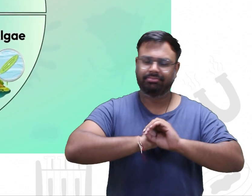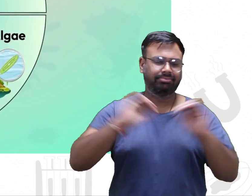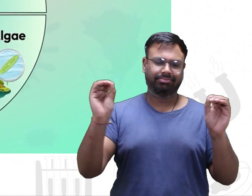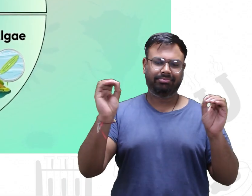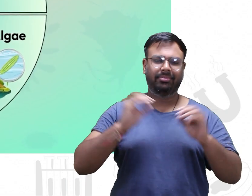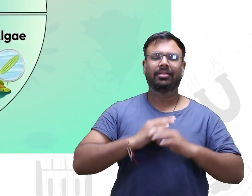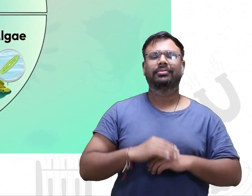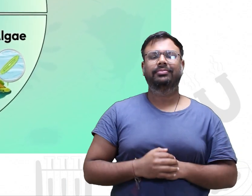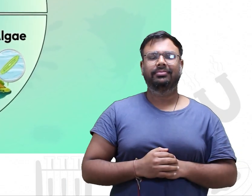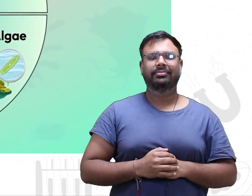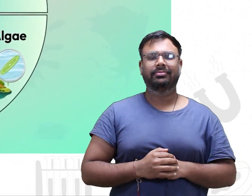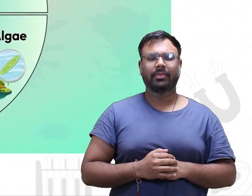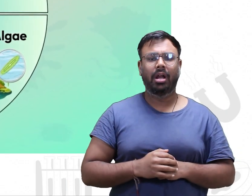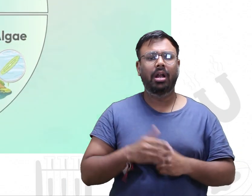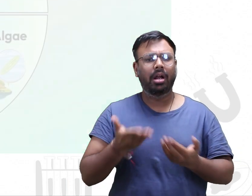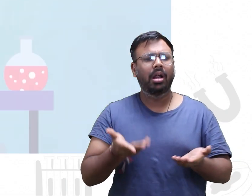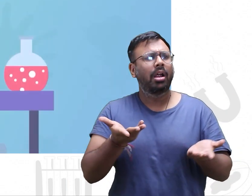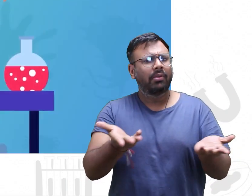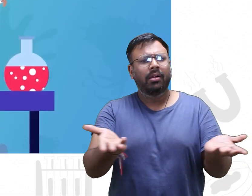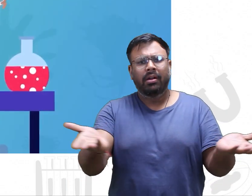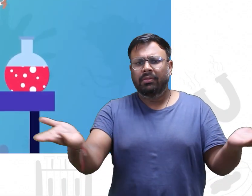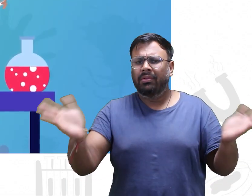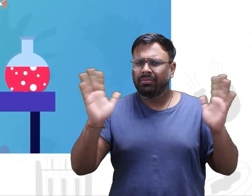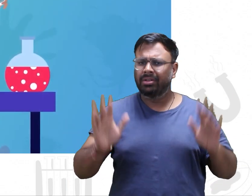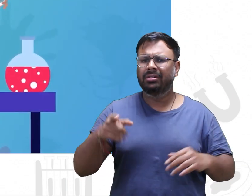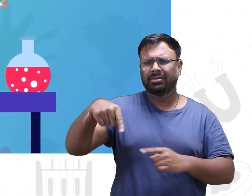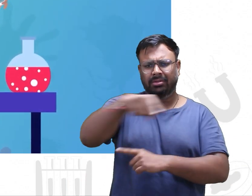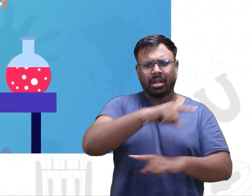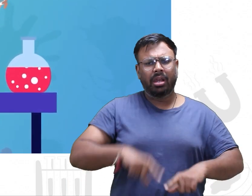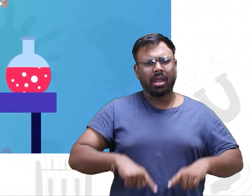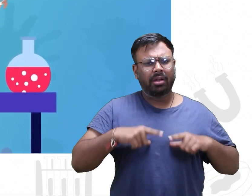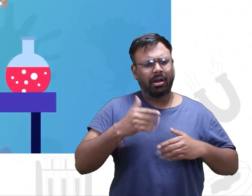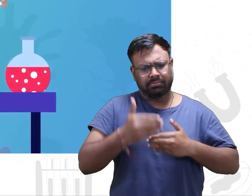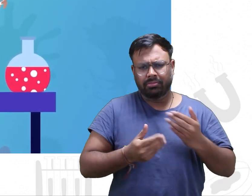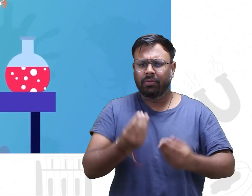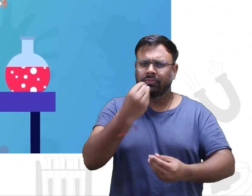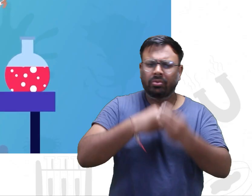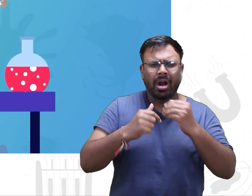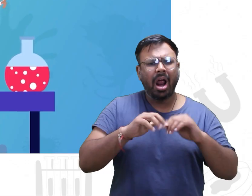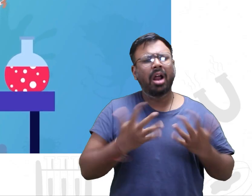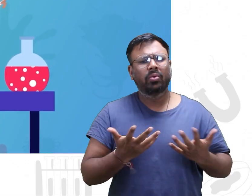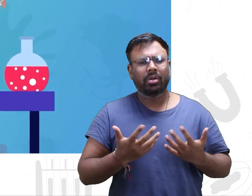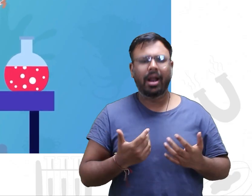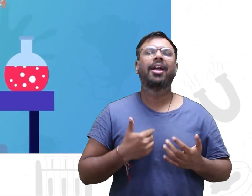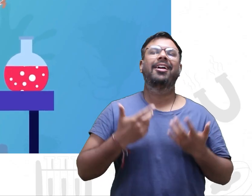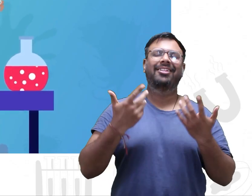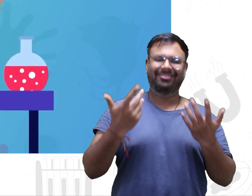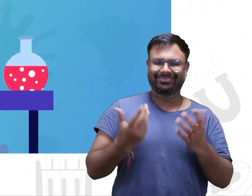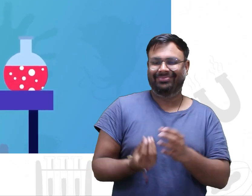unicellular, free-living organisms that lack a cell wall. Microbes can exist anywhere as long as there is food they can survive